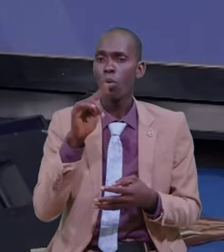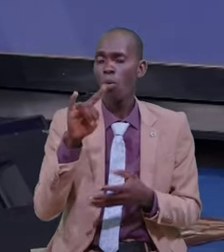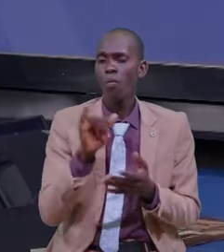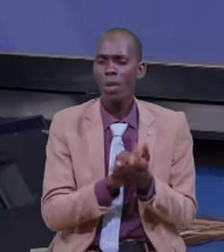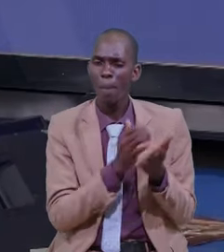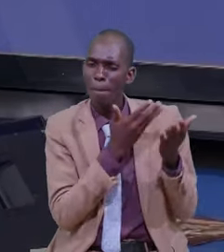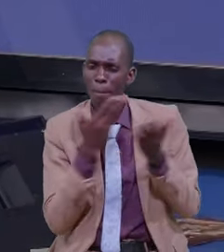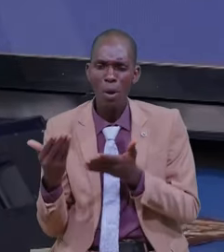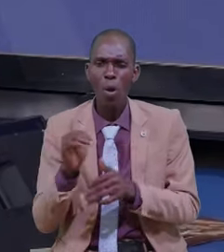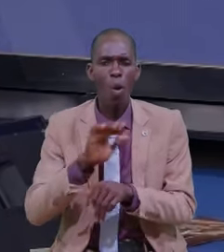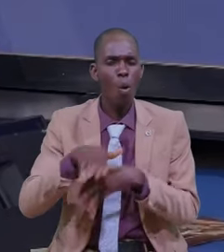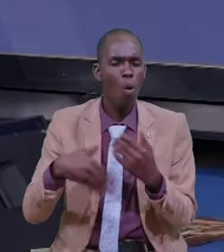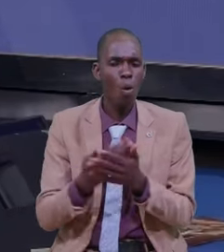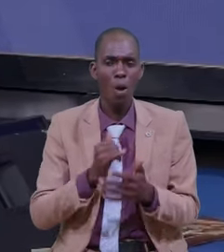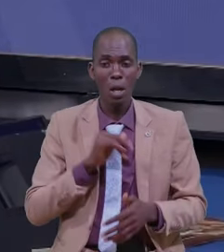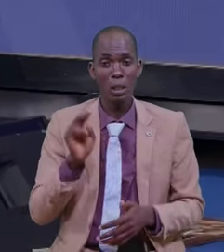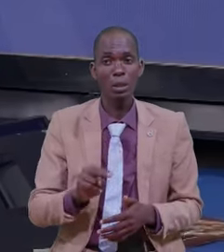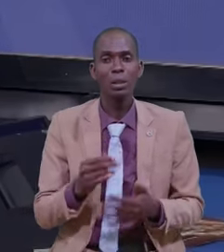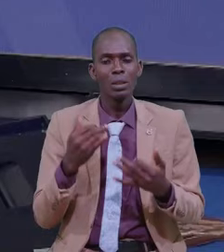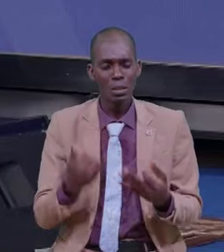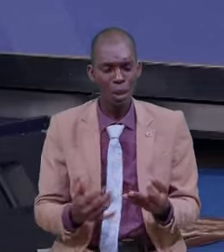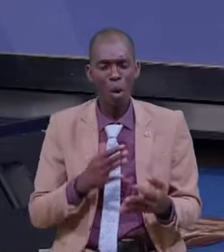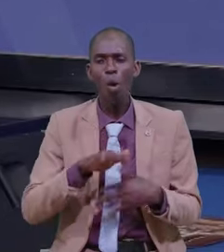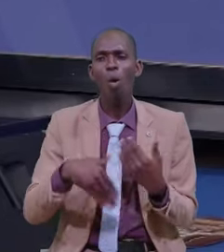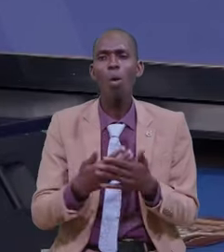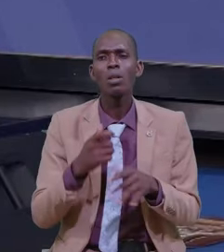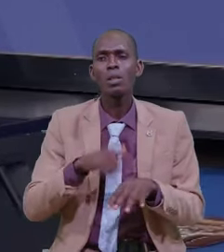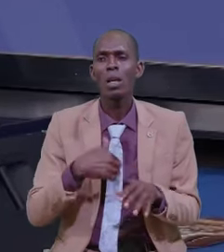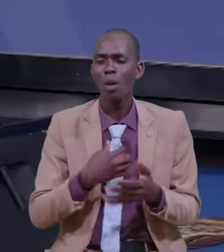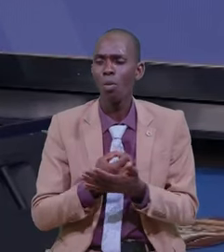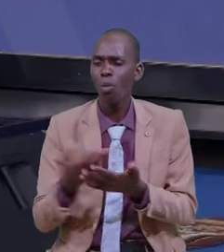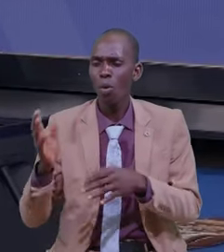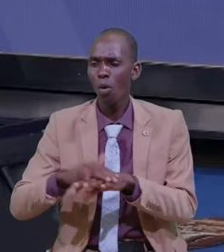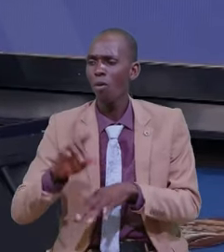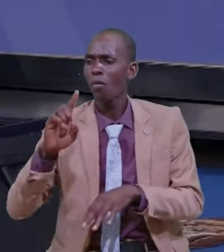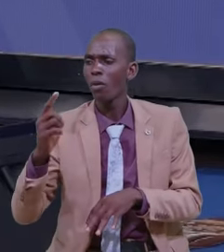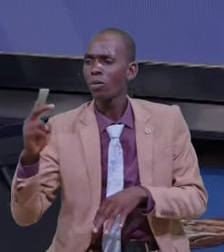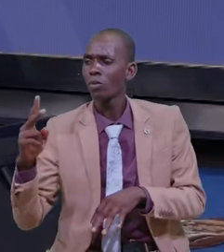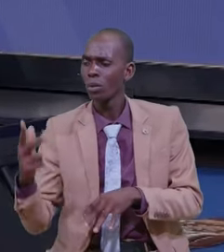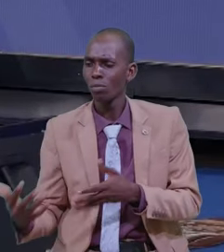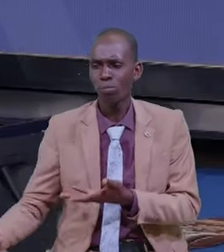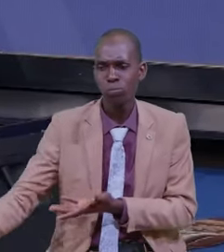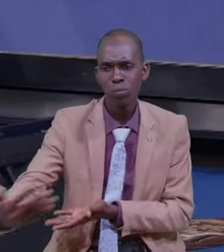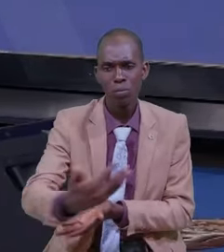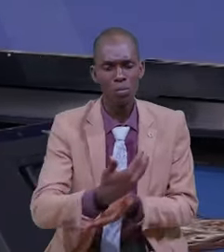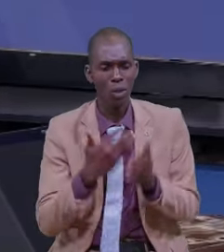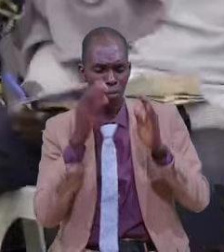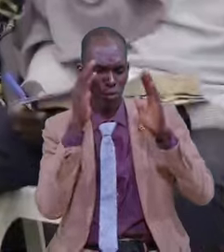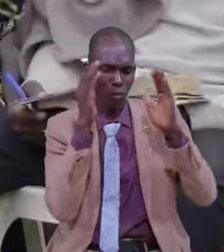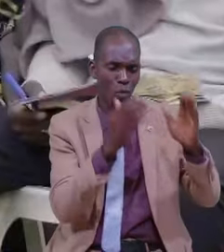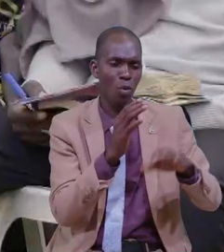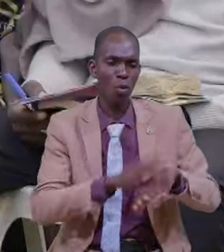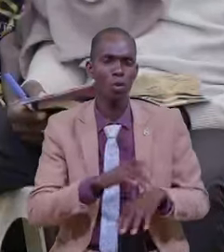need. Pack all the time together, all the efforts together, center it on number four.